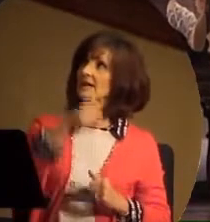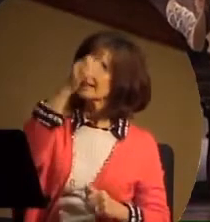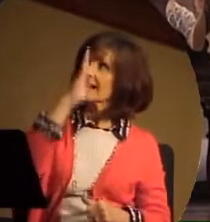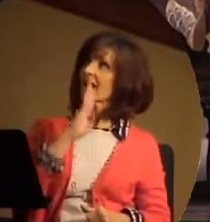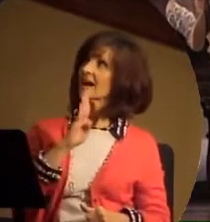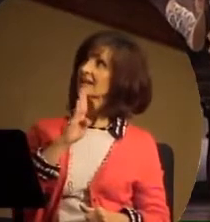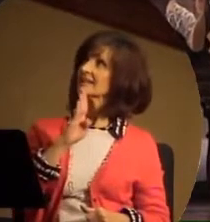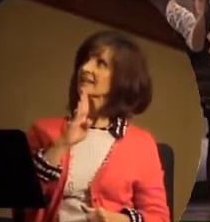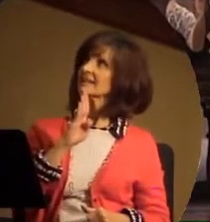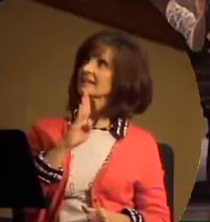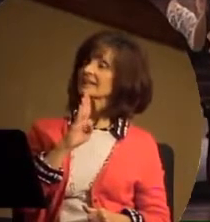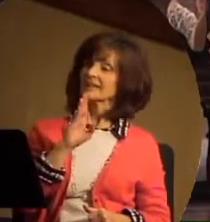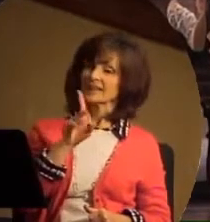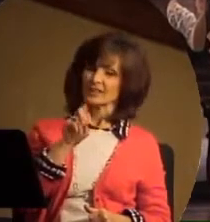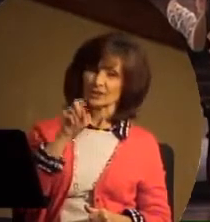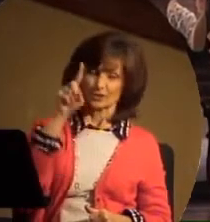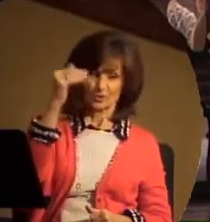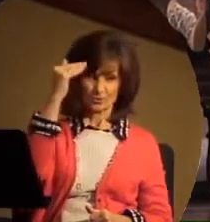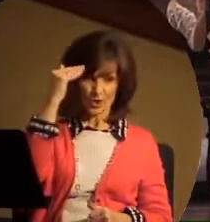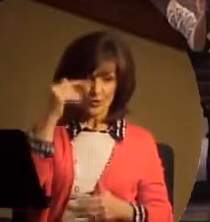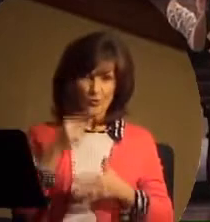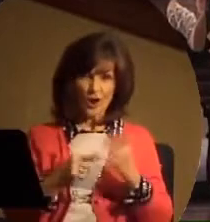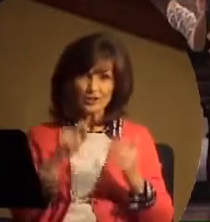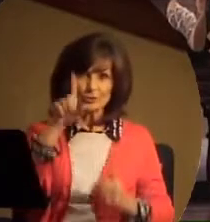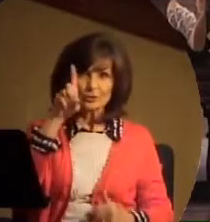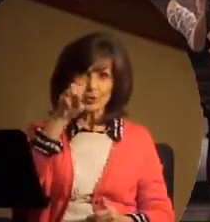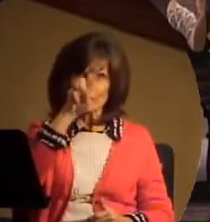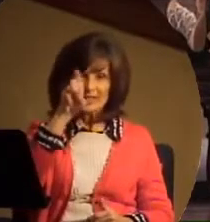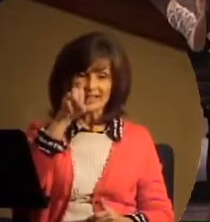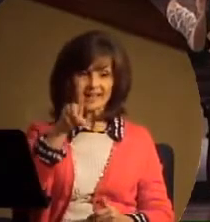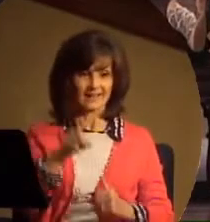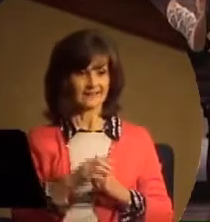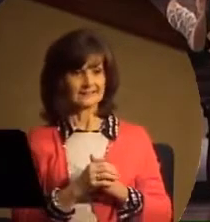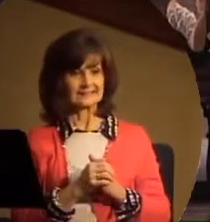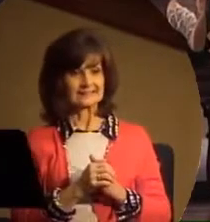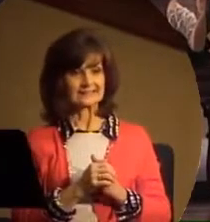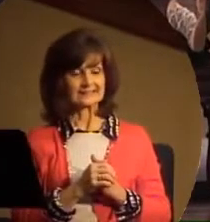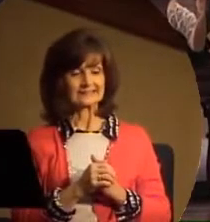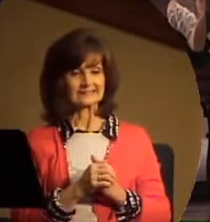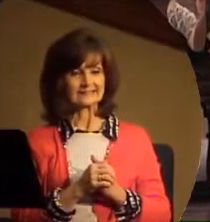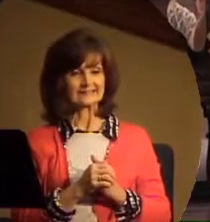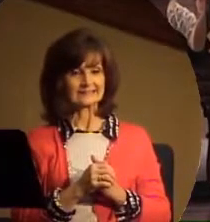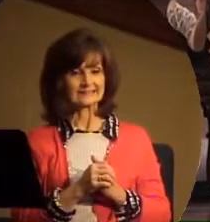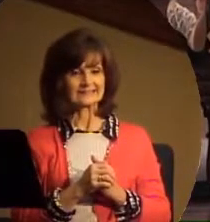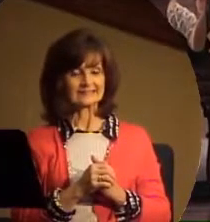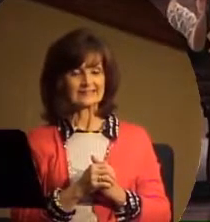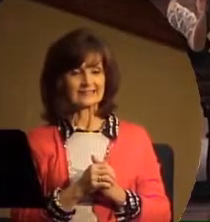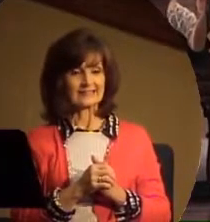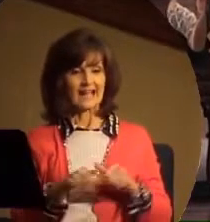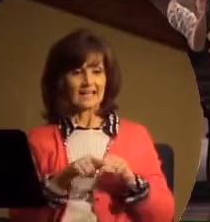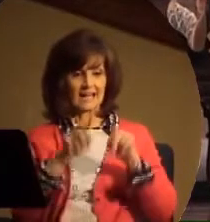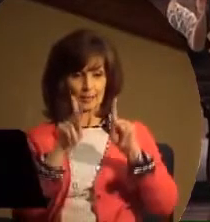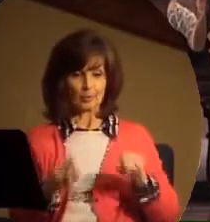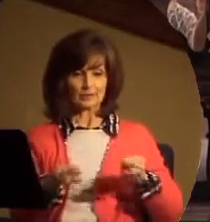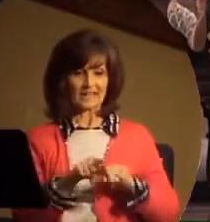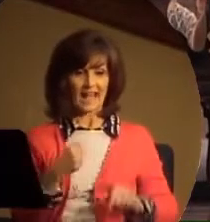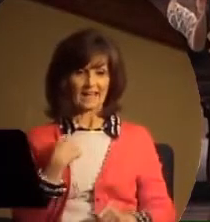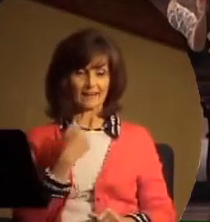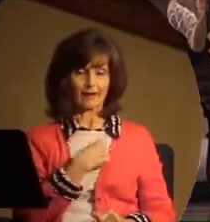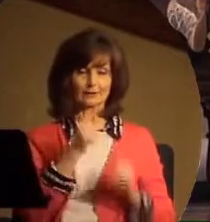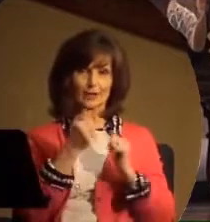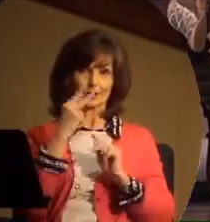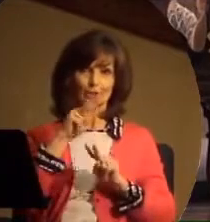"God, do you know what you're doing?" As if somebody like us can look up to heaven and say,